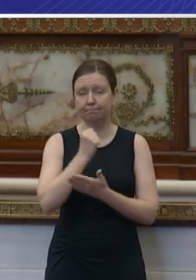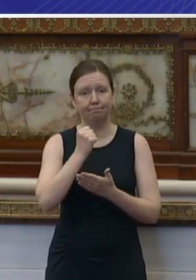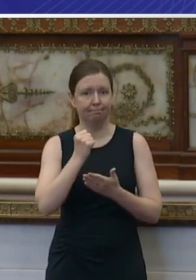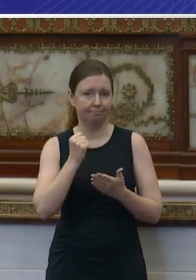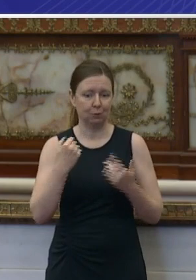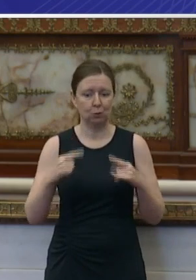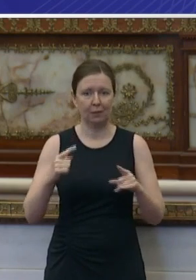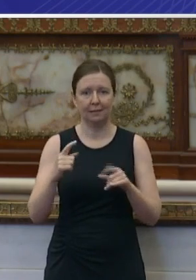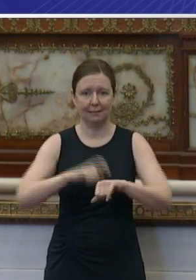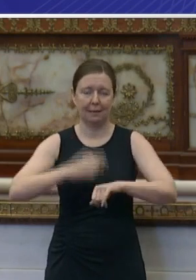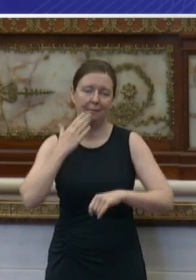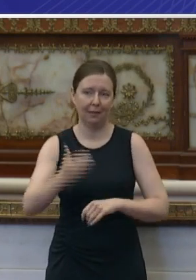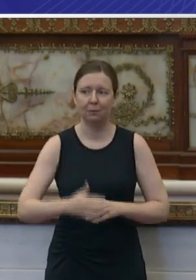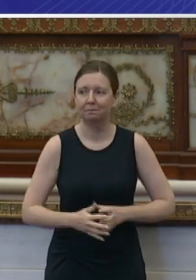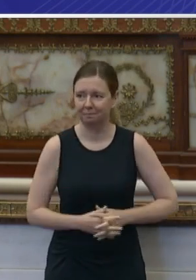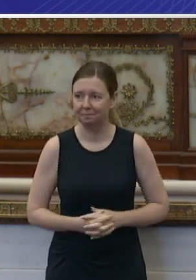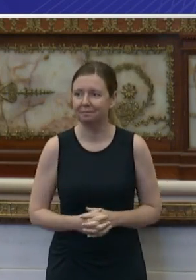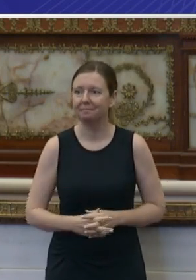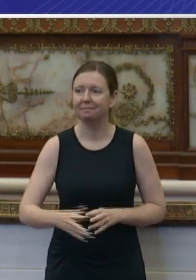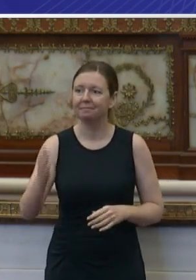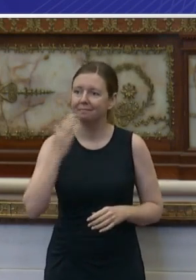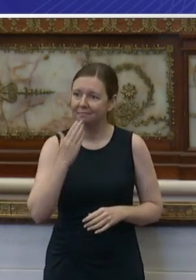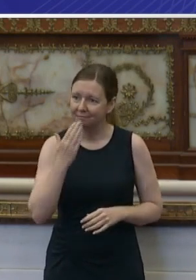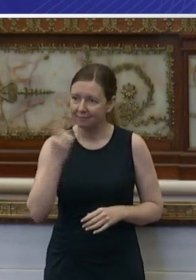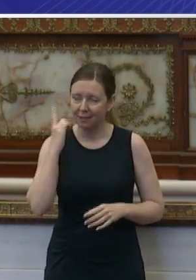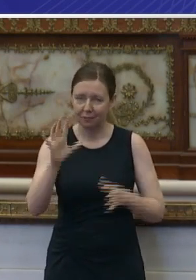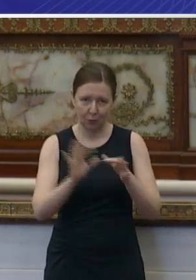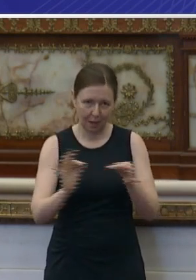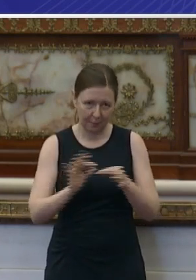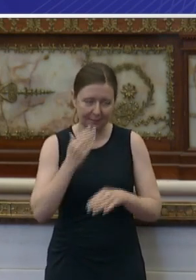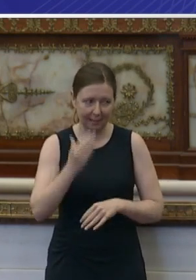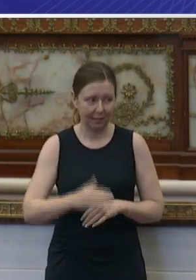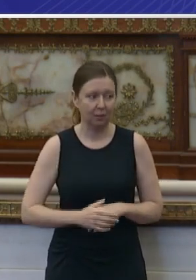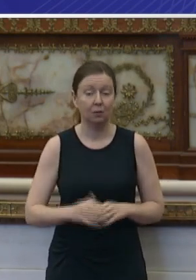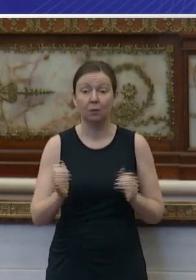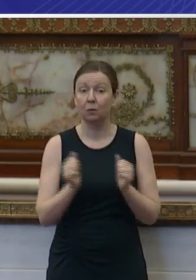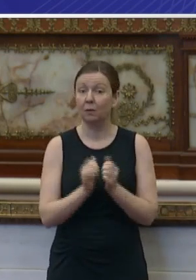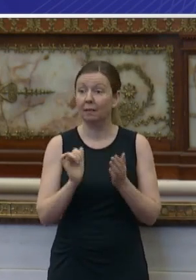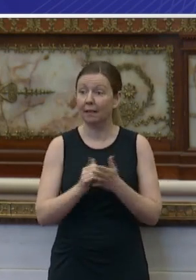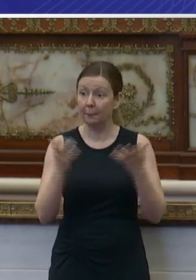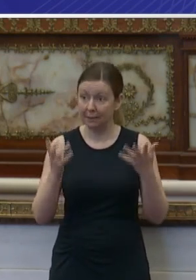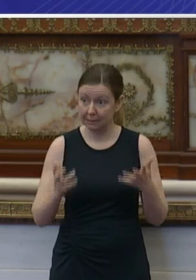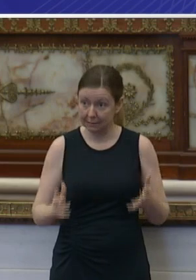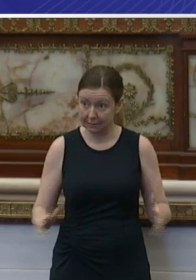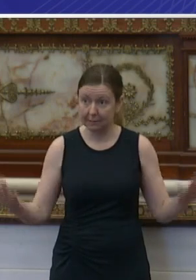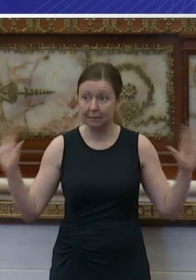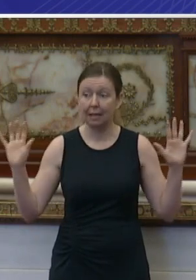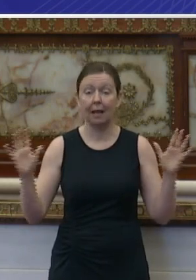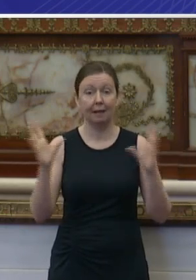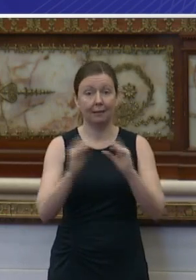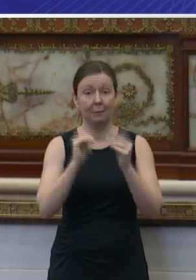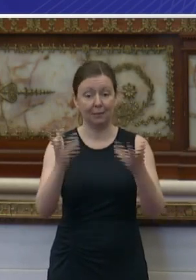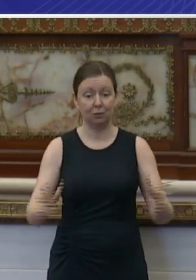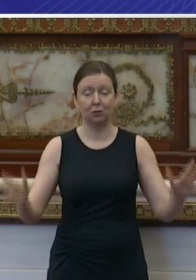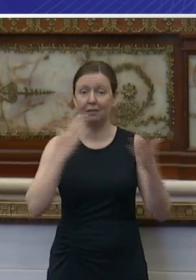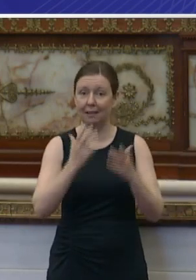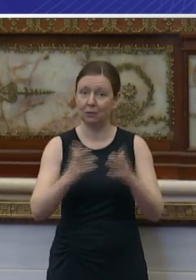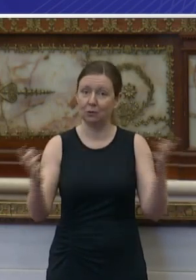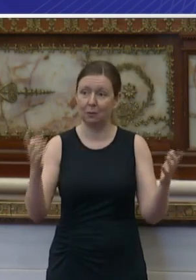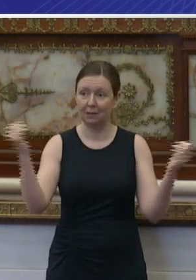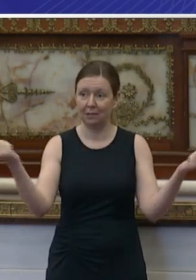forward during this time. Thank you, Madam Chair. Thank you. Thank you for your comments. And with that being said, the meeting is adjourned. Thank you so